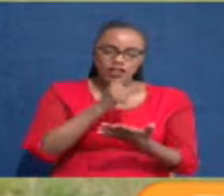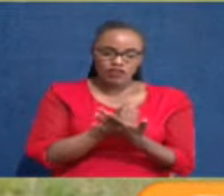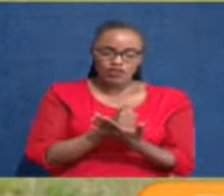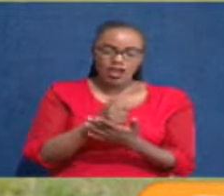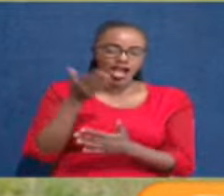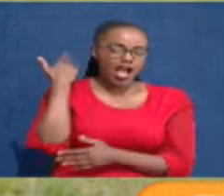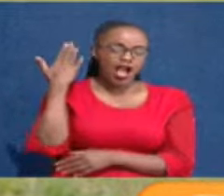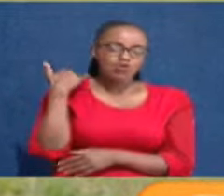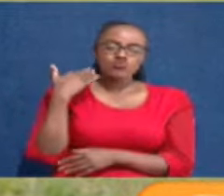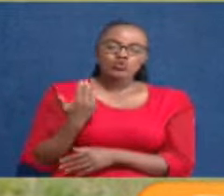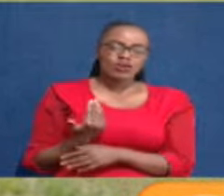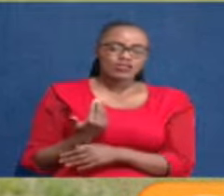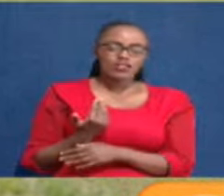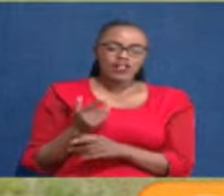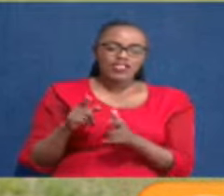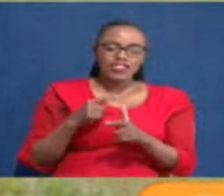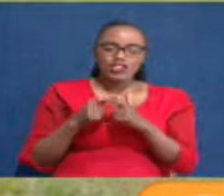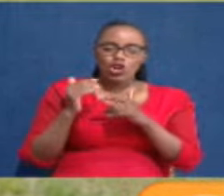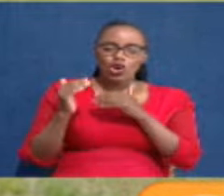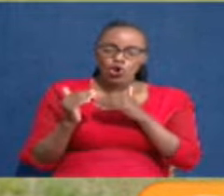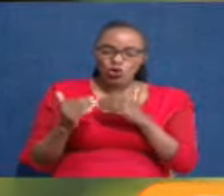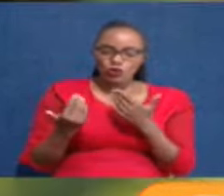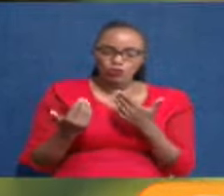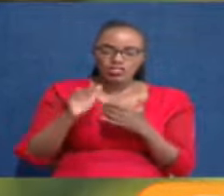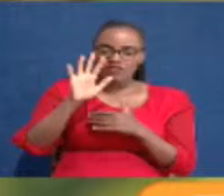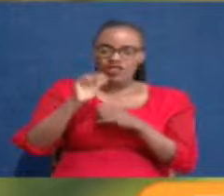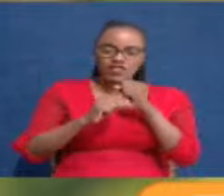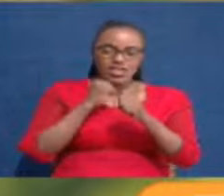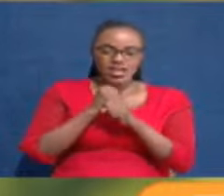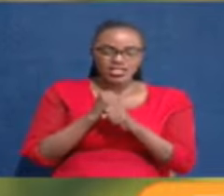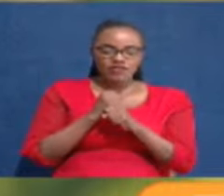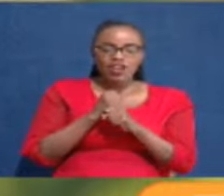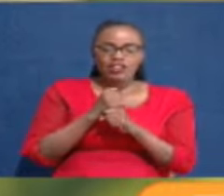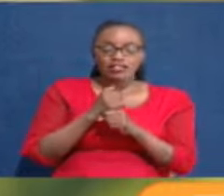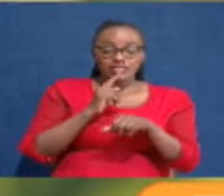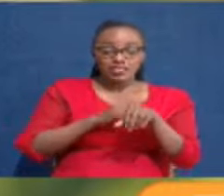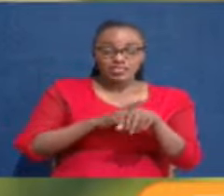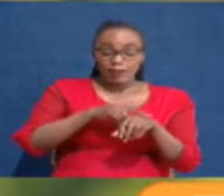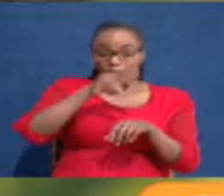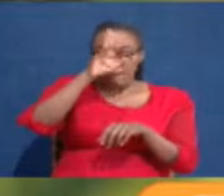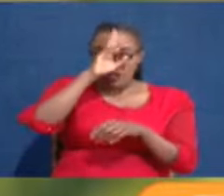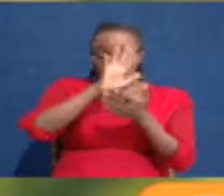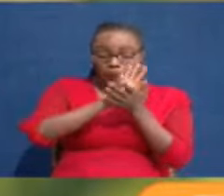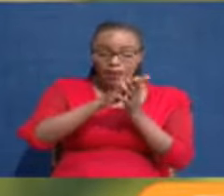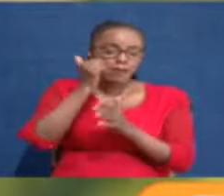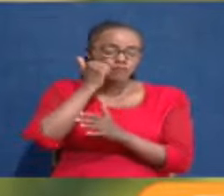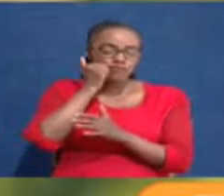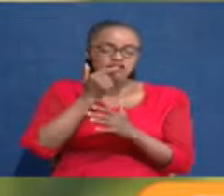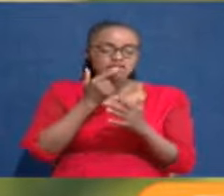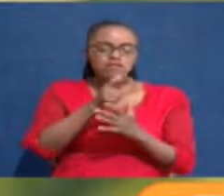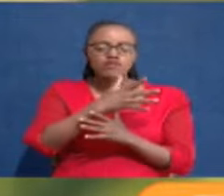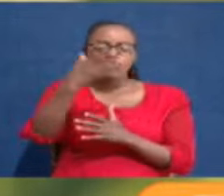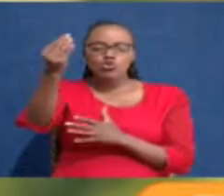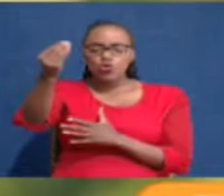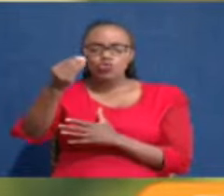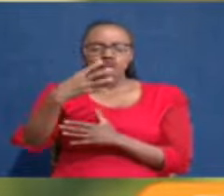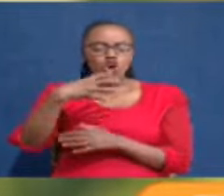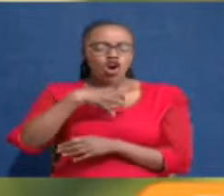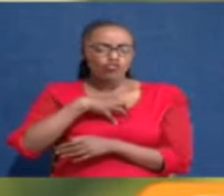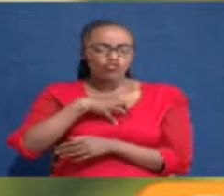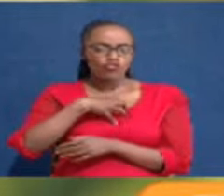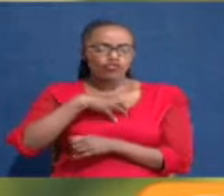kitambo. Anakaa almost hata anapita 5 years. Napata askari akiwa mgonjwa. Anaambiwa aende off duty.